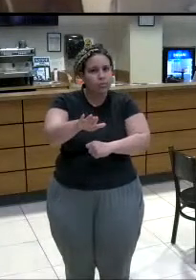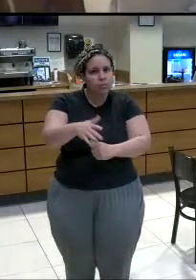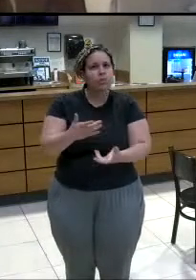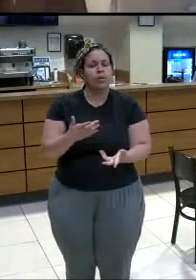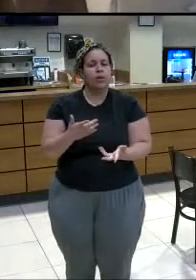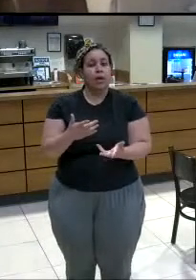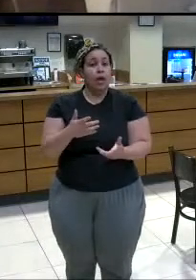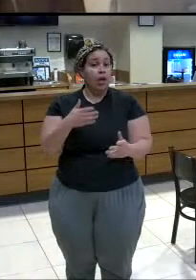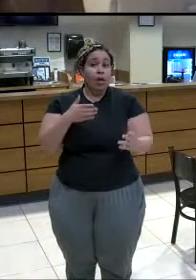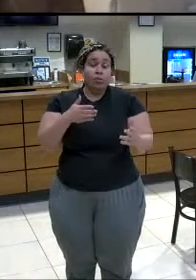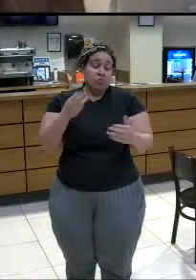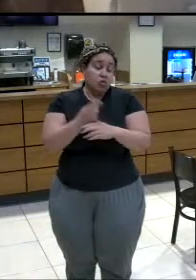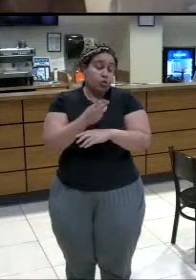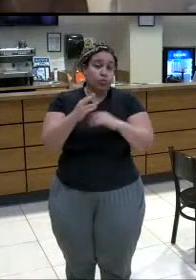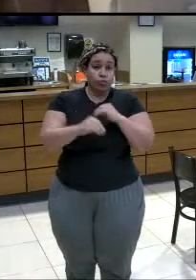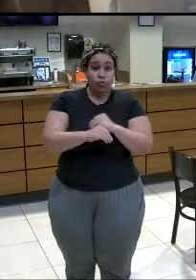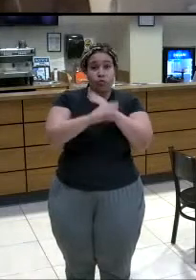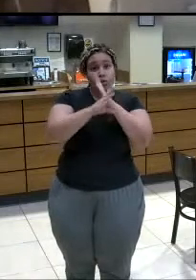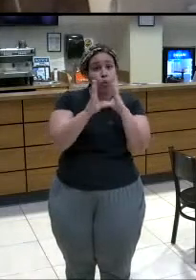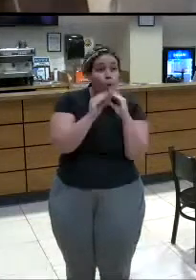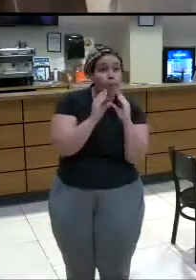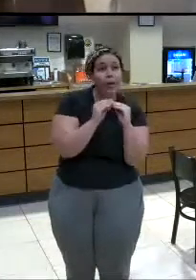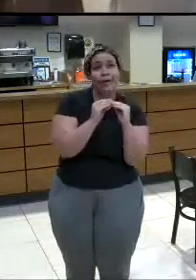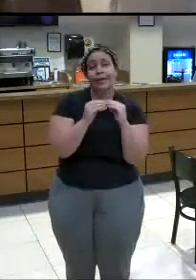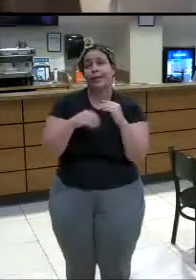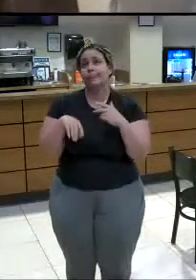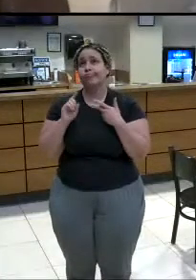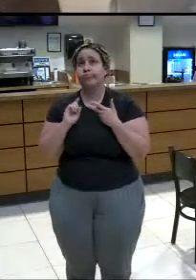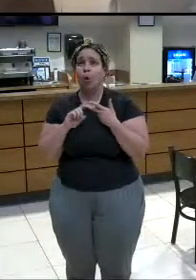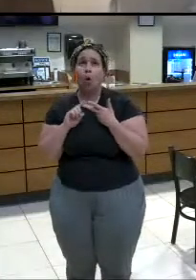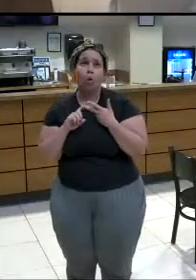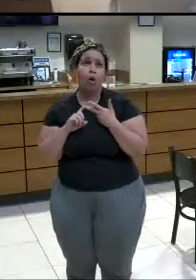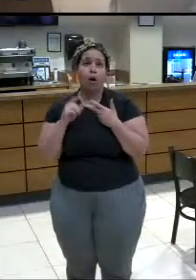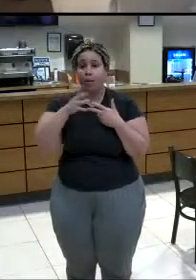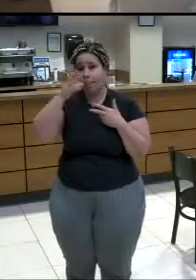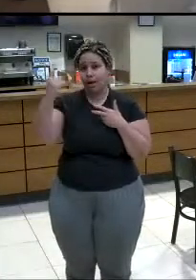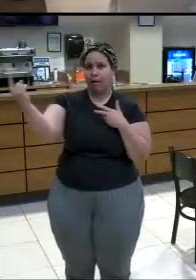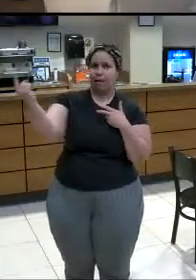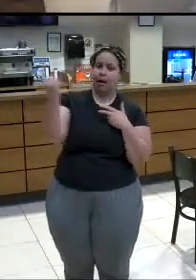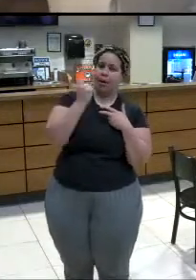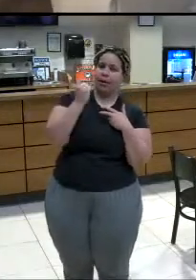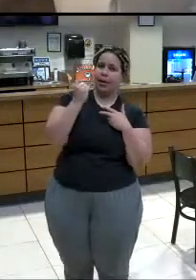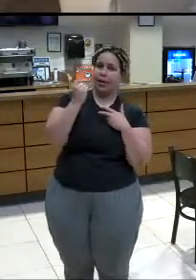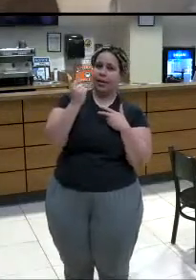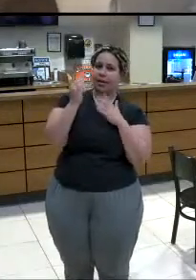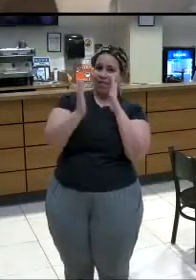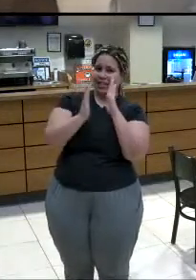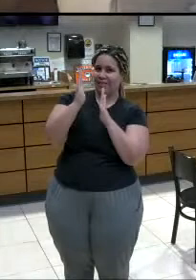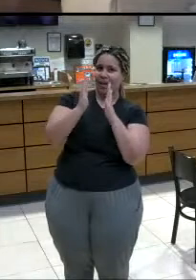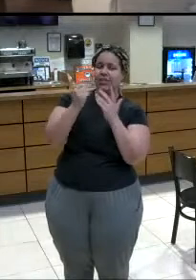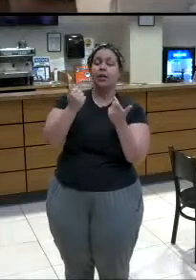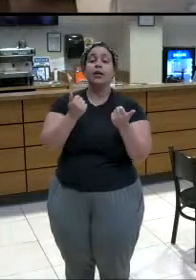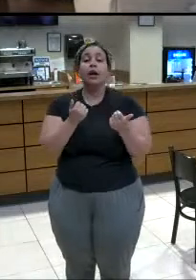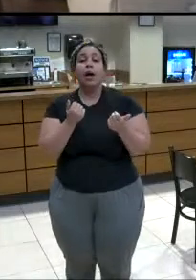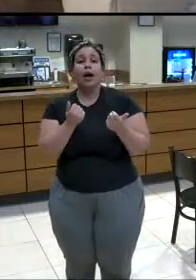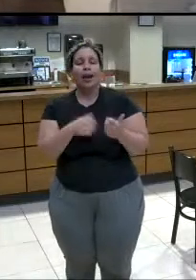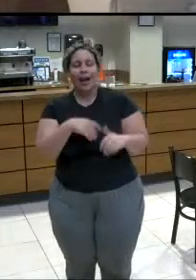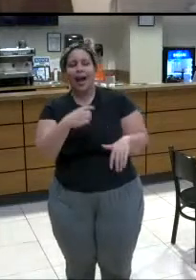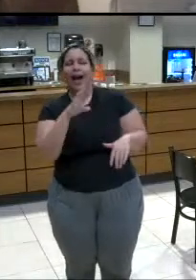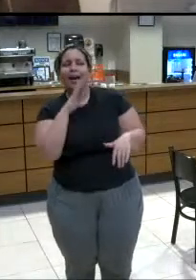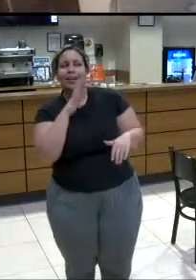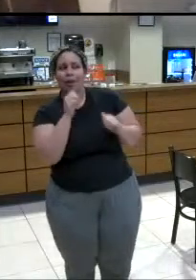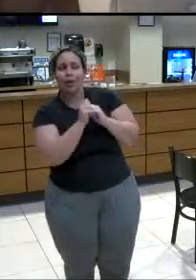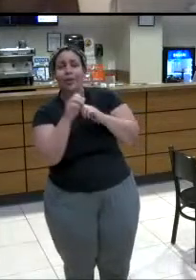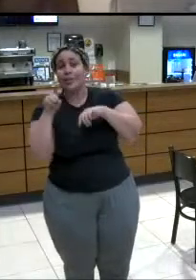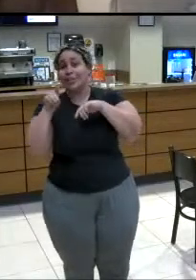meeting or if they are actually coming in. I did speak with Dr. Harris about being able to work with his team